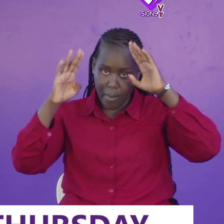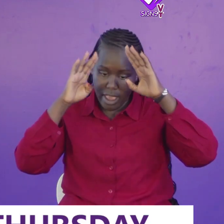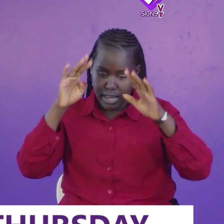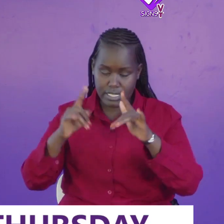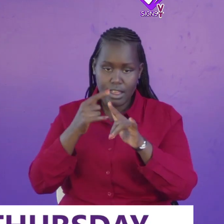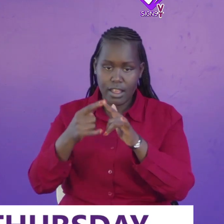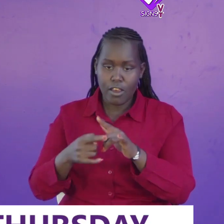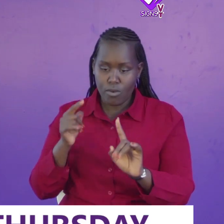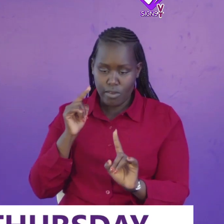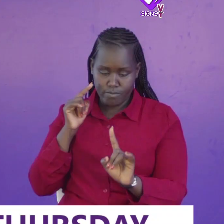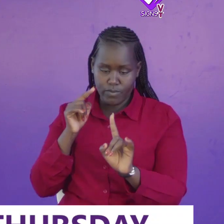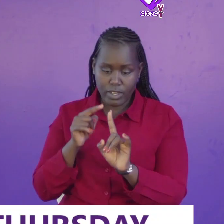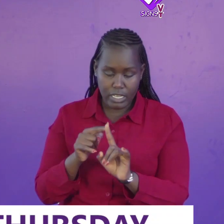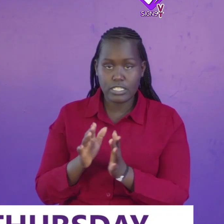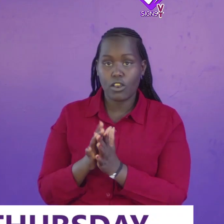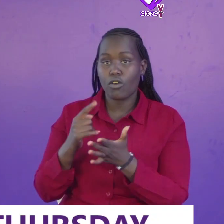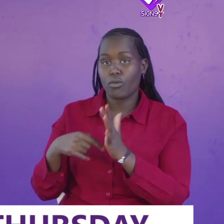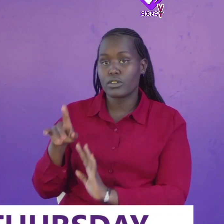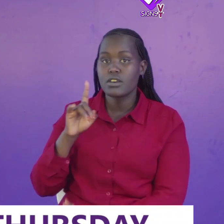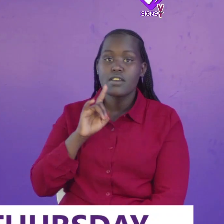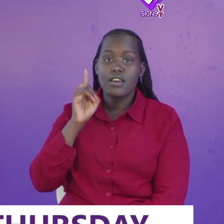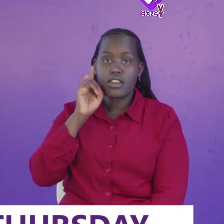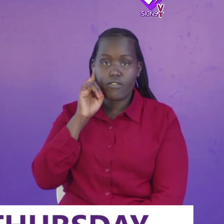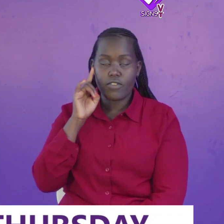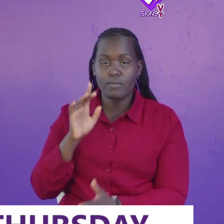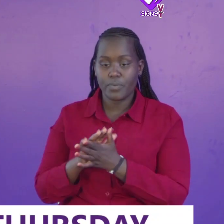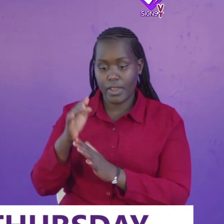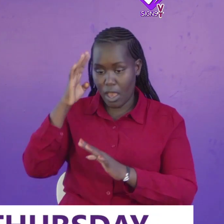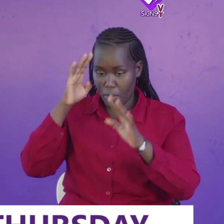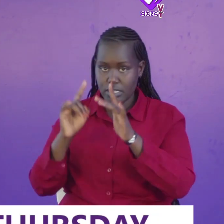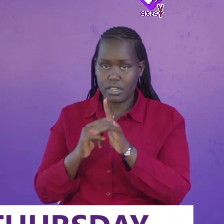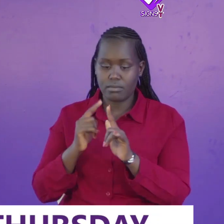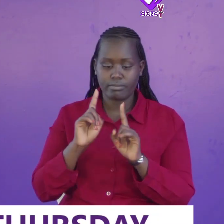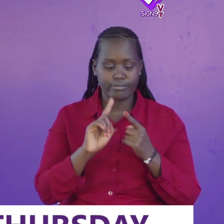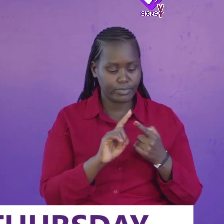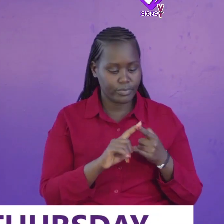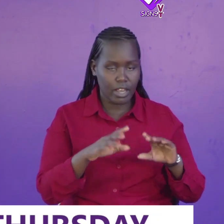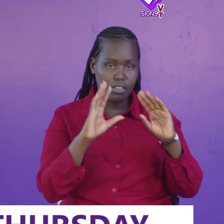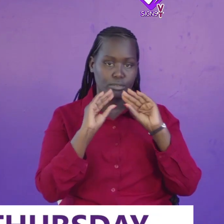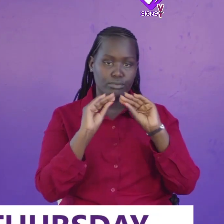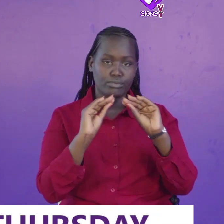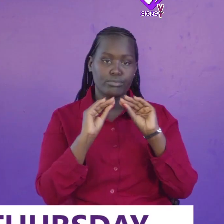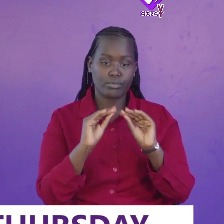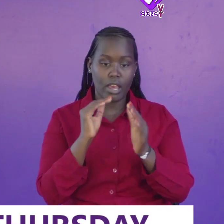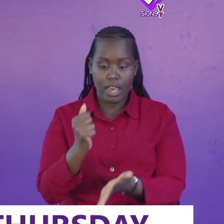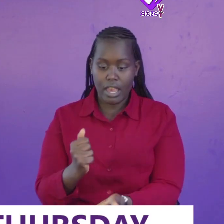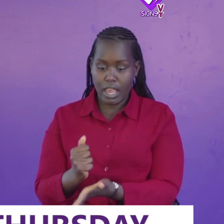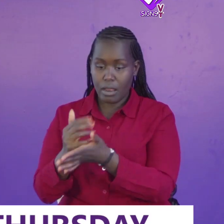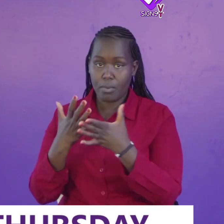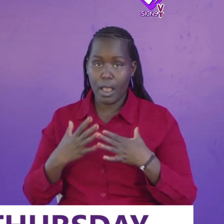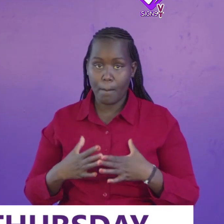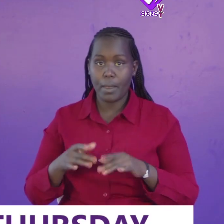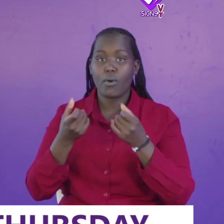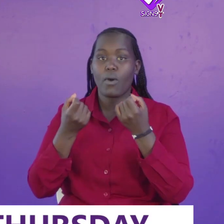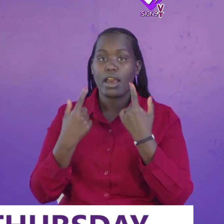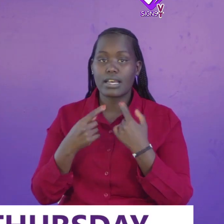to the goals of deaf awareness. Number one, basically ni ku-educate, helping people understand deaf